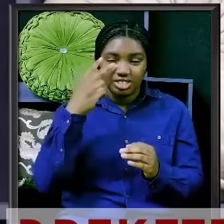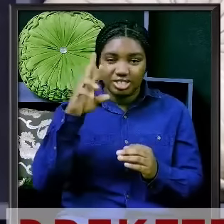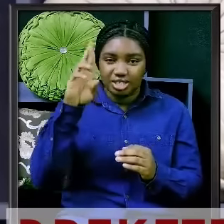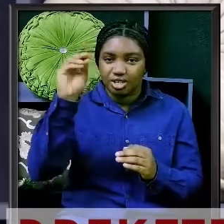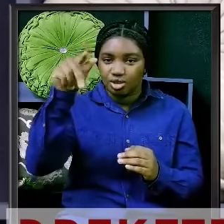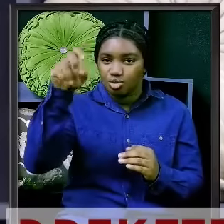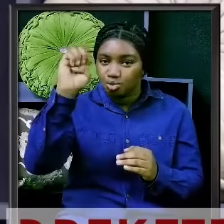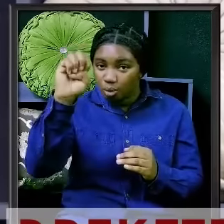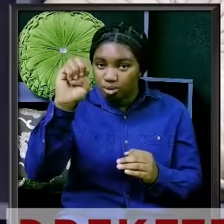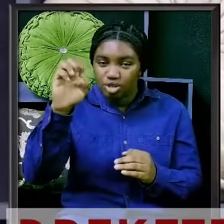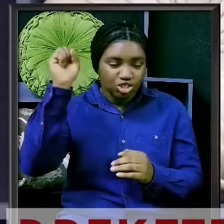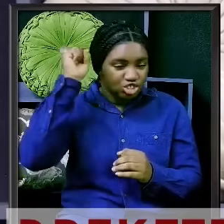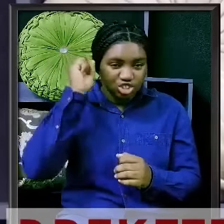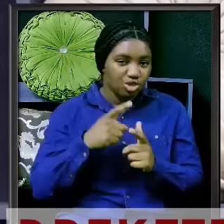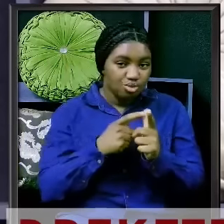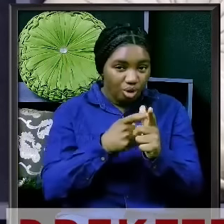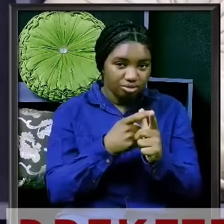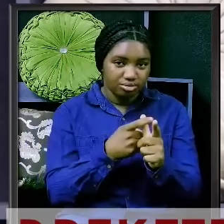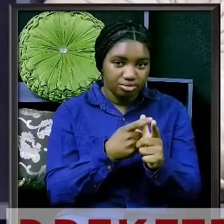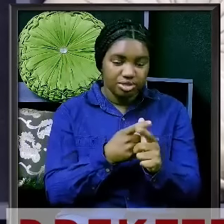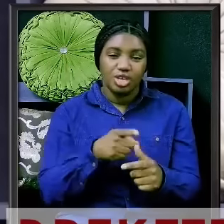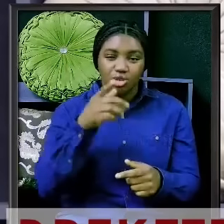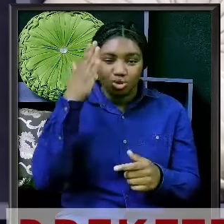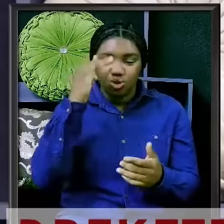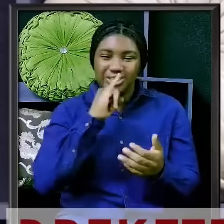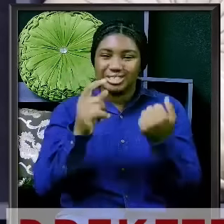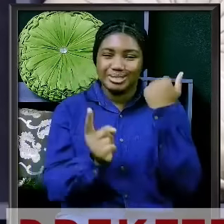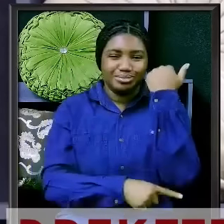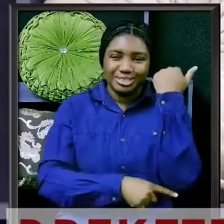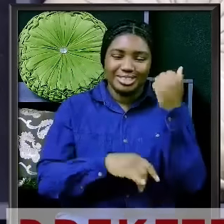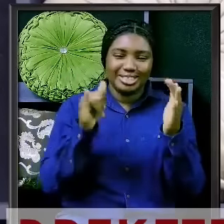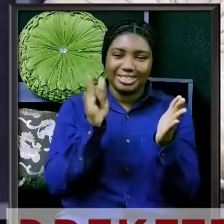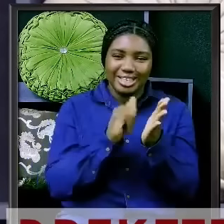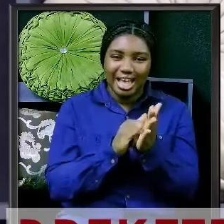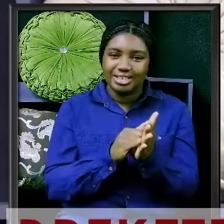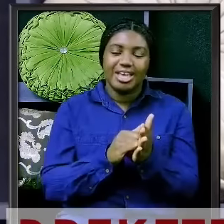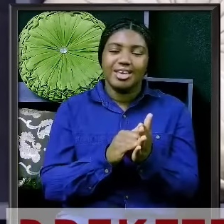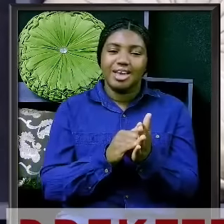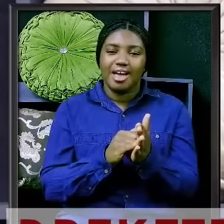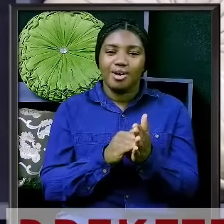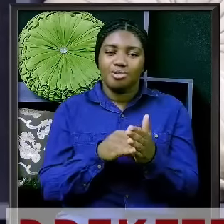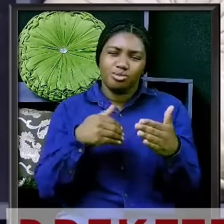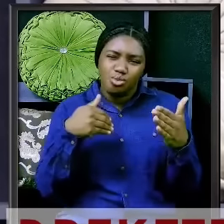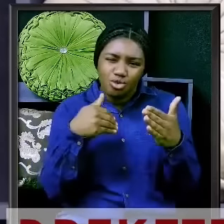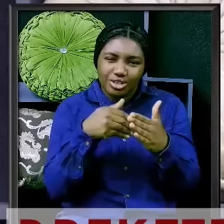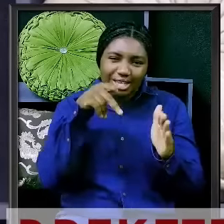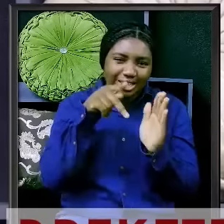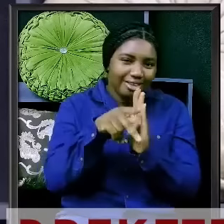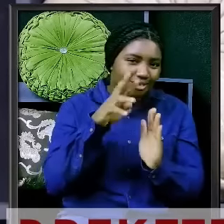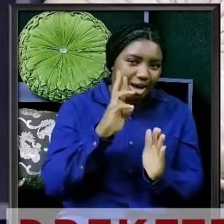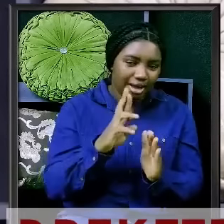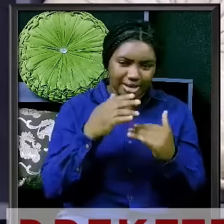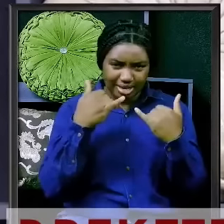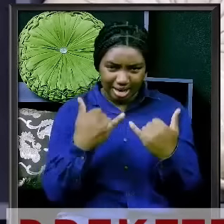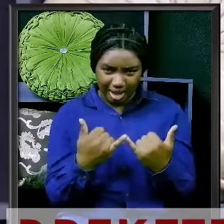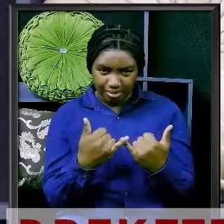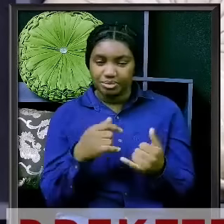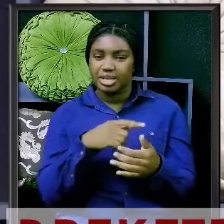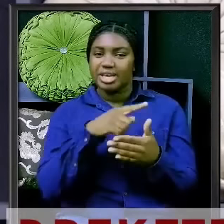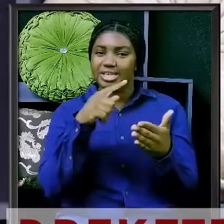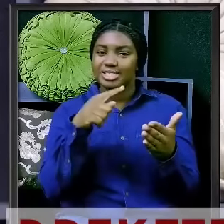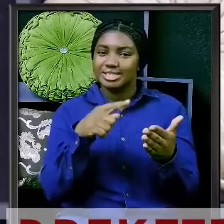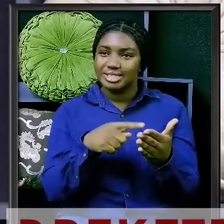say person plan to take her life. And I make sure she they feel that way. Now, as it be say, this one, the